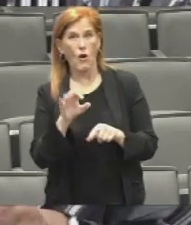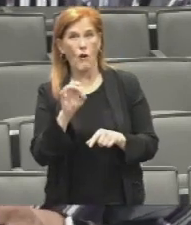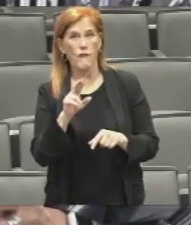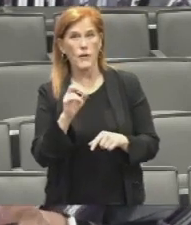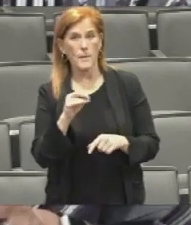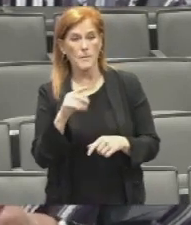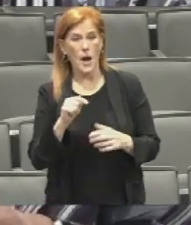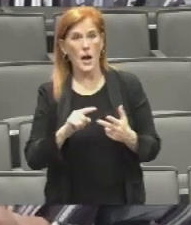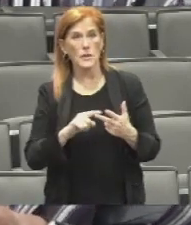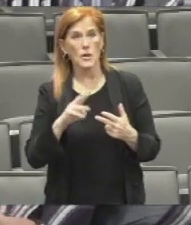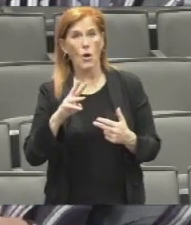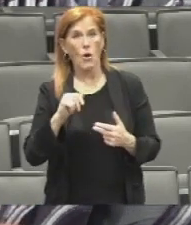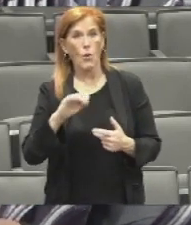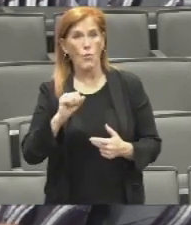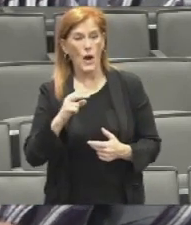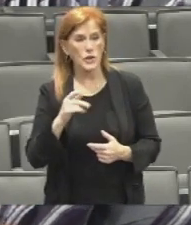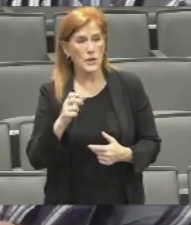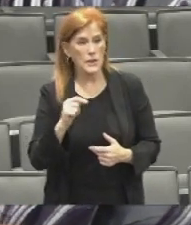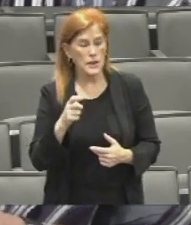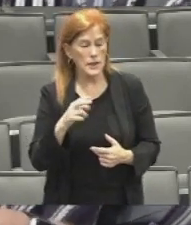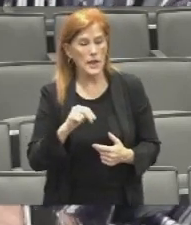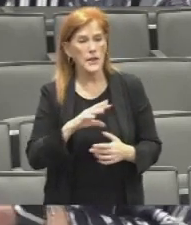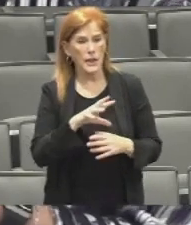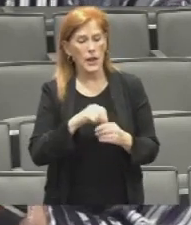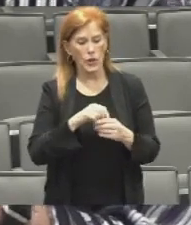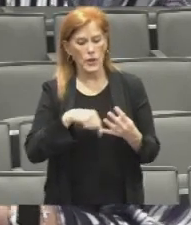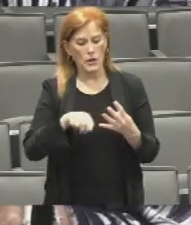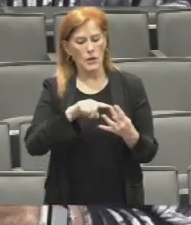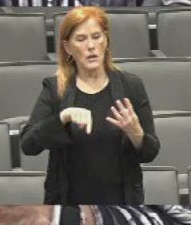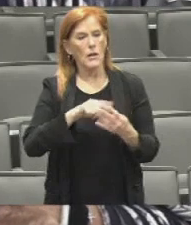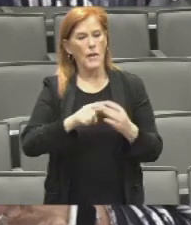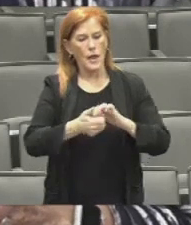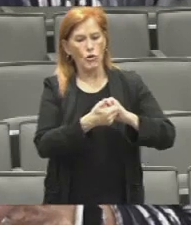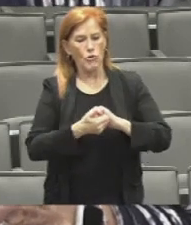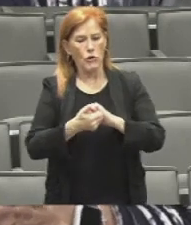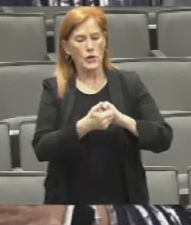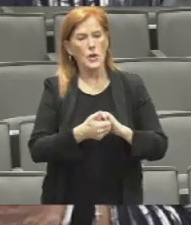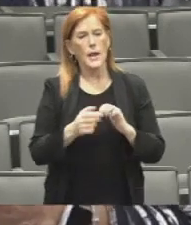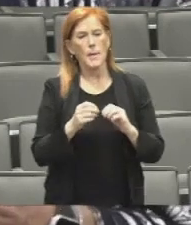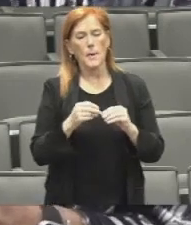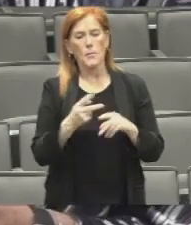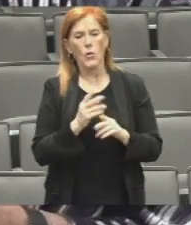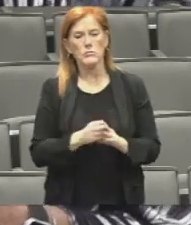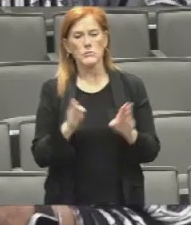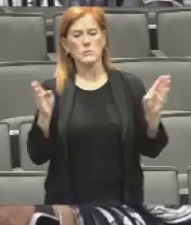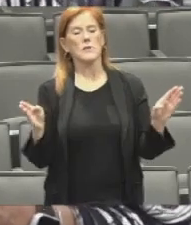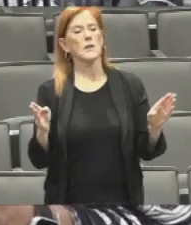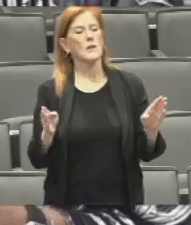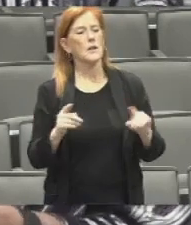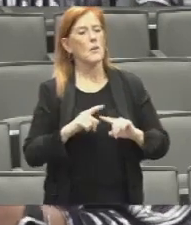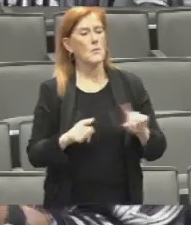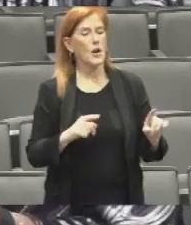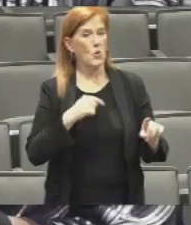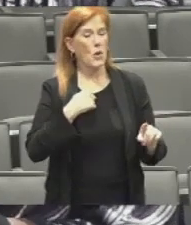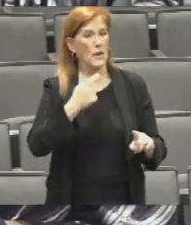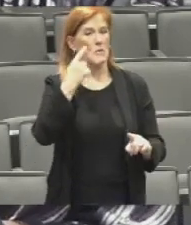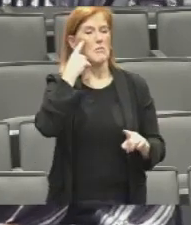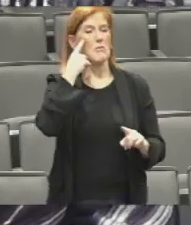Fremont, Washington County included in that. So it's a little bit broader. It makes a lot of sense if you think